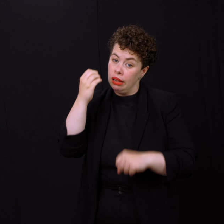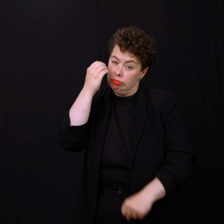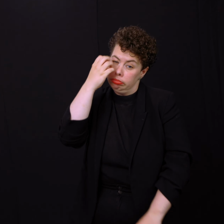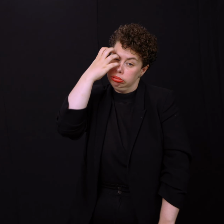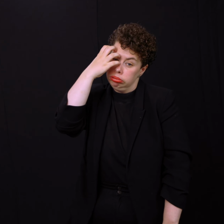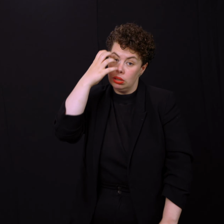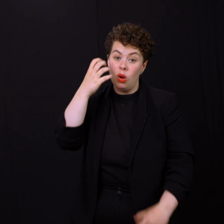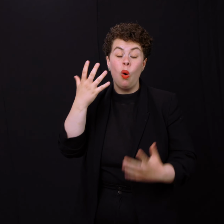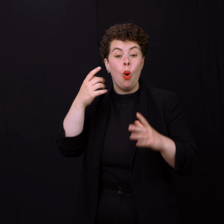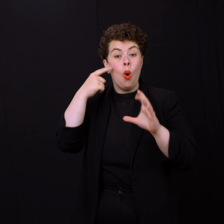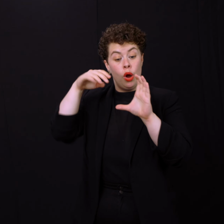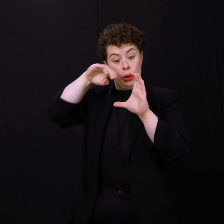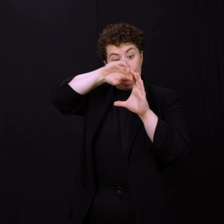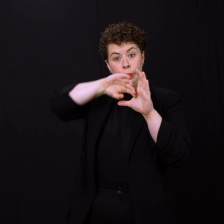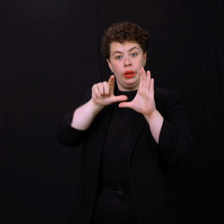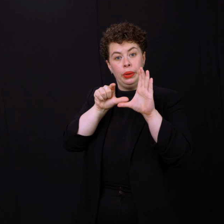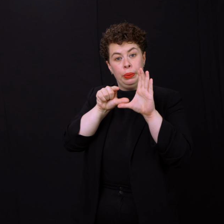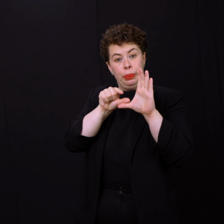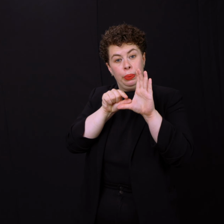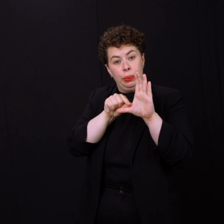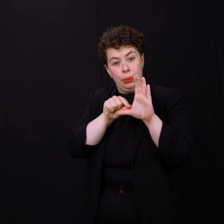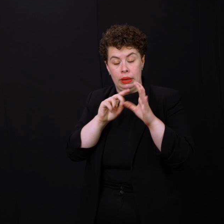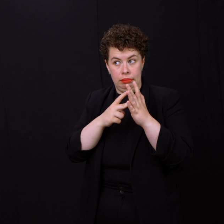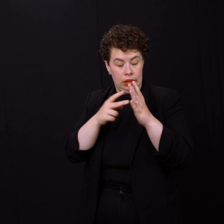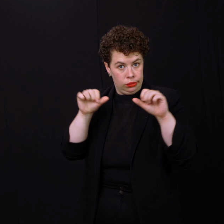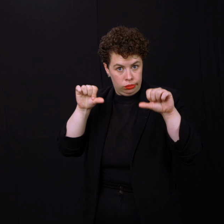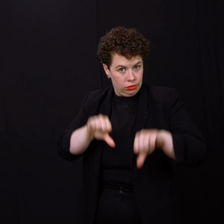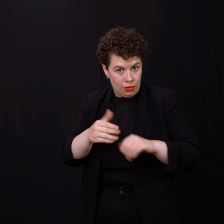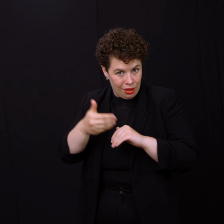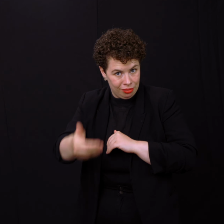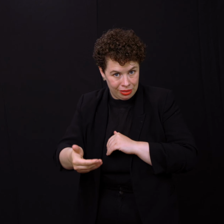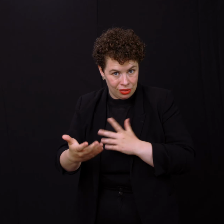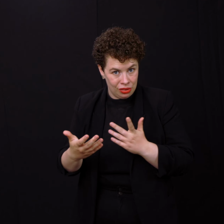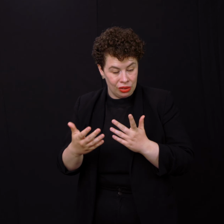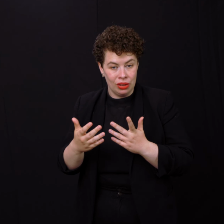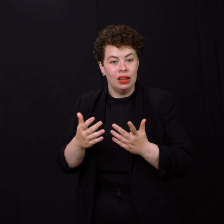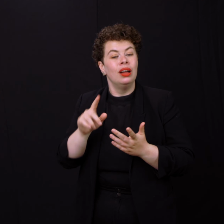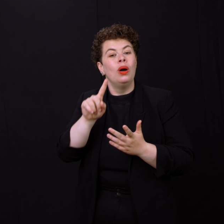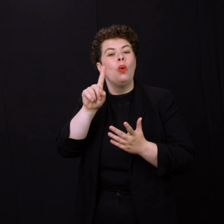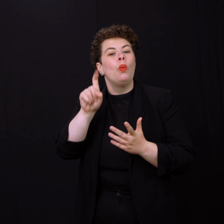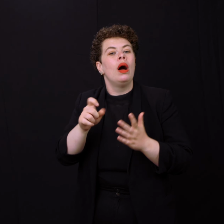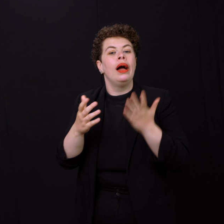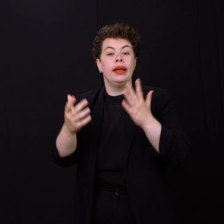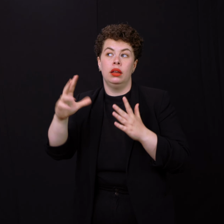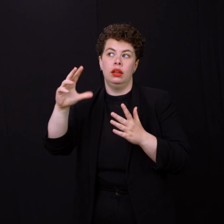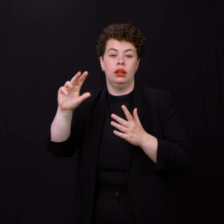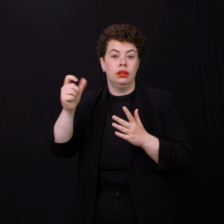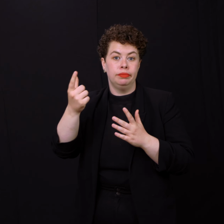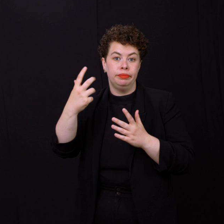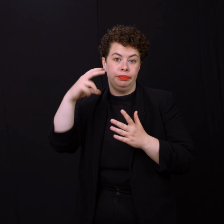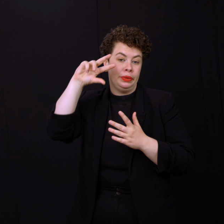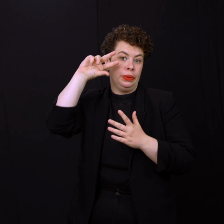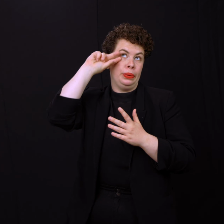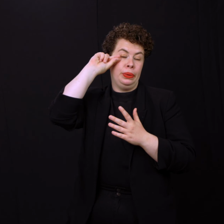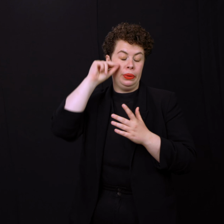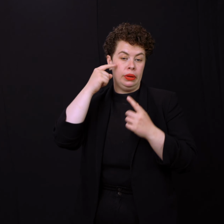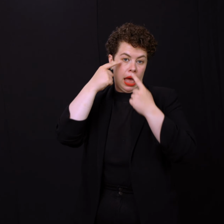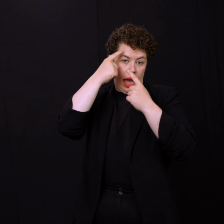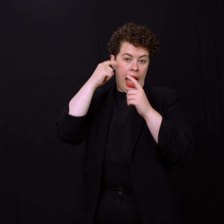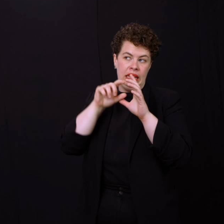even the retina can wear away. And it's thought to be down to a subacute viral